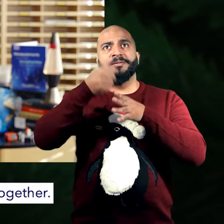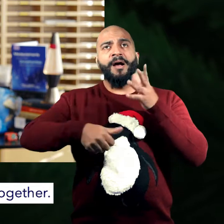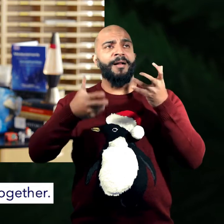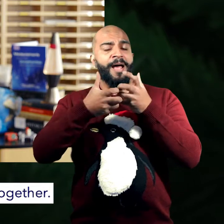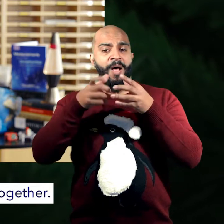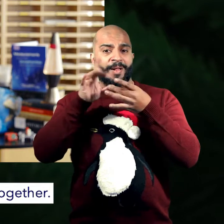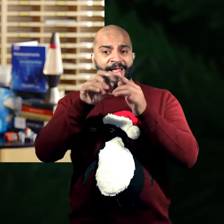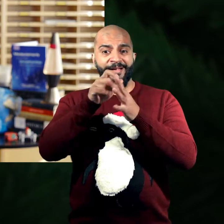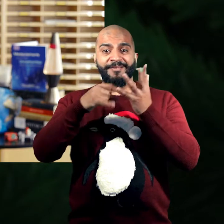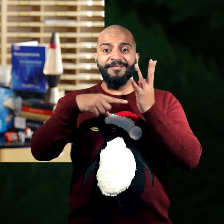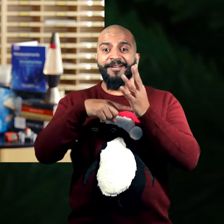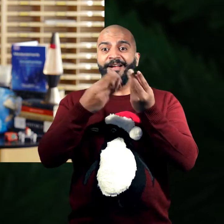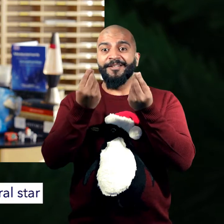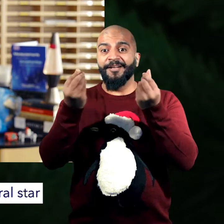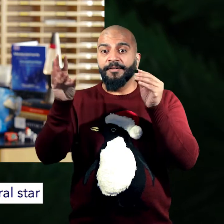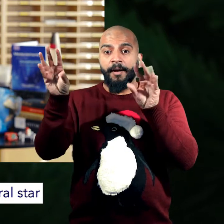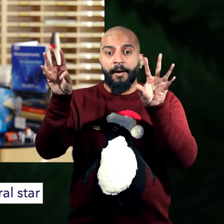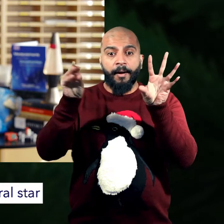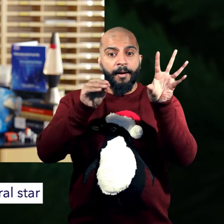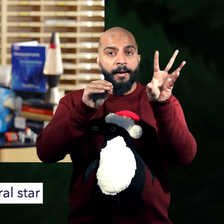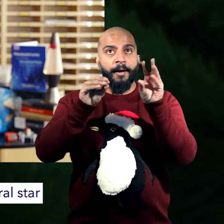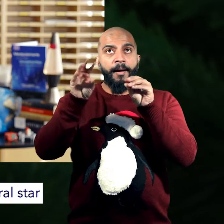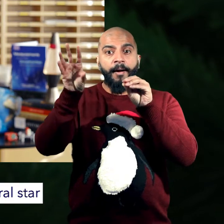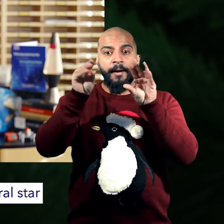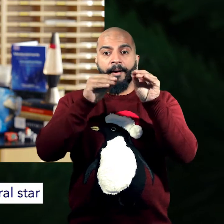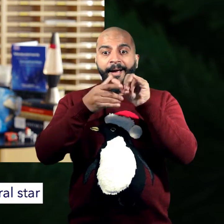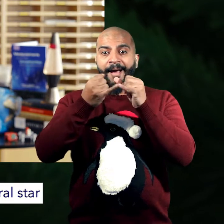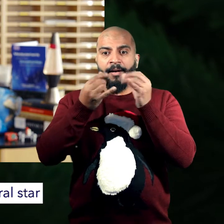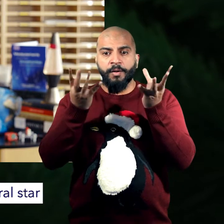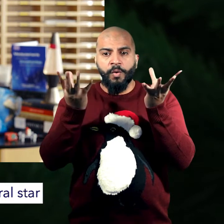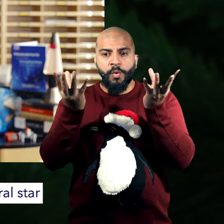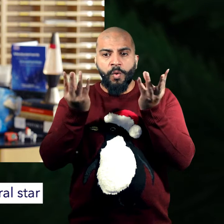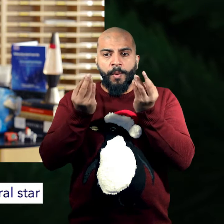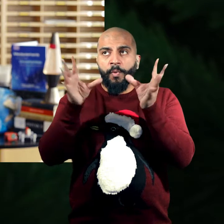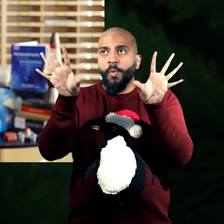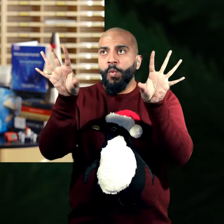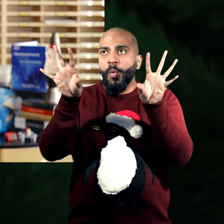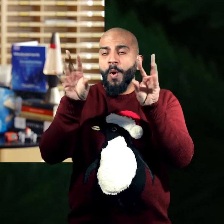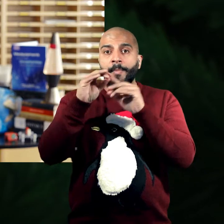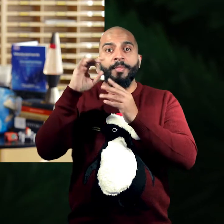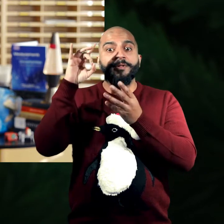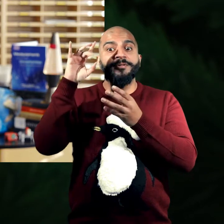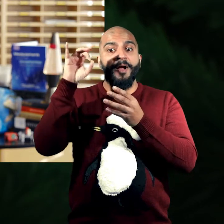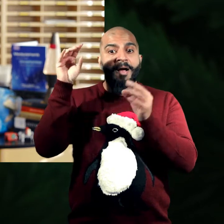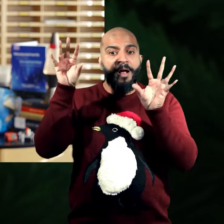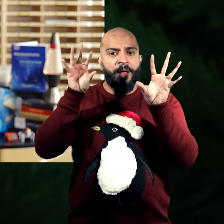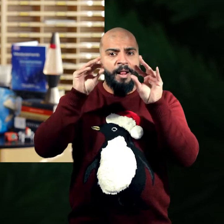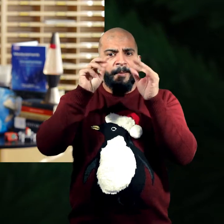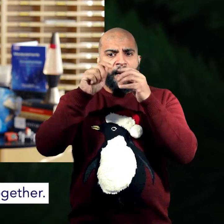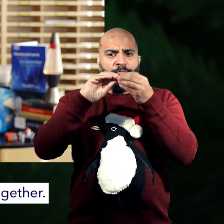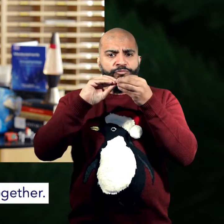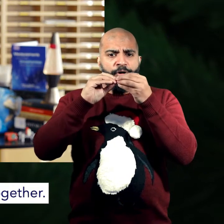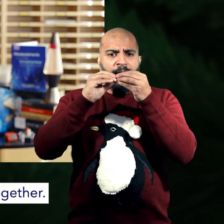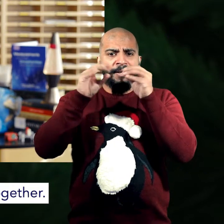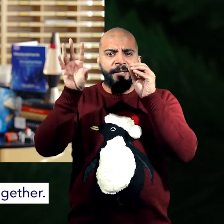dust starts to come together. So the dust and gas swirling around the central star, and when they are really